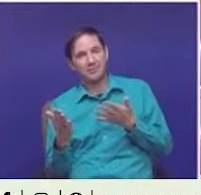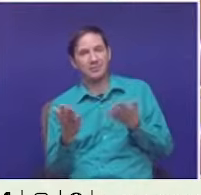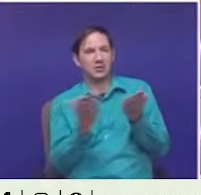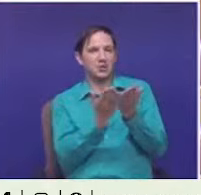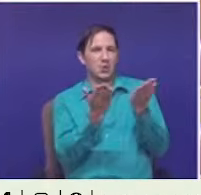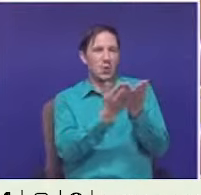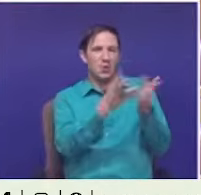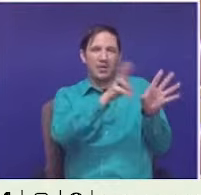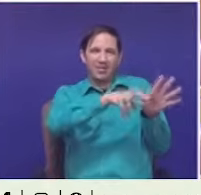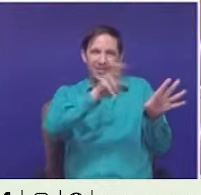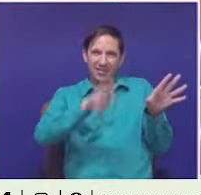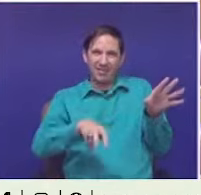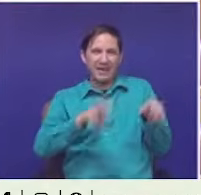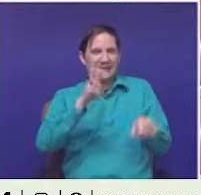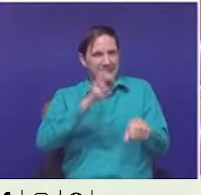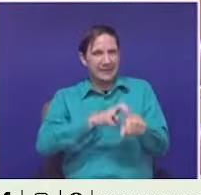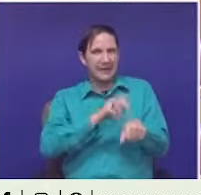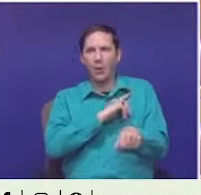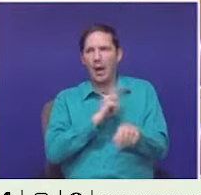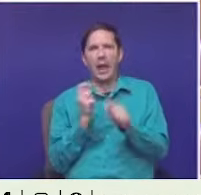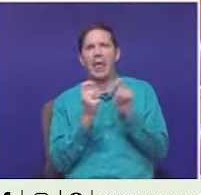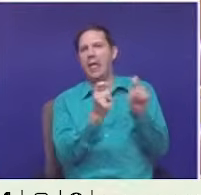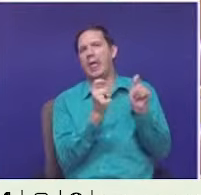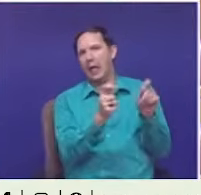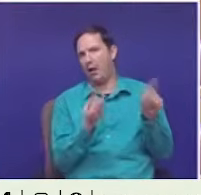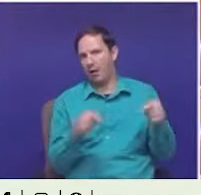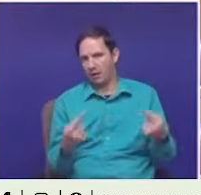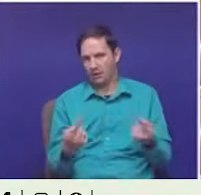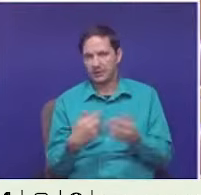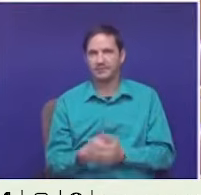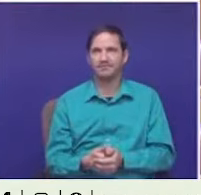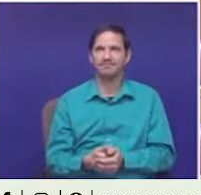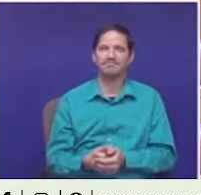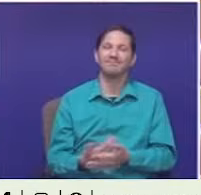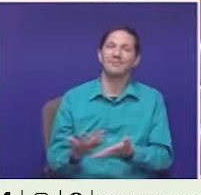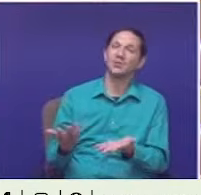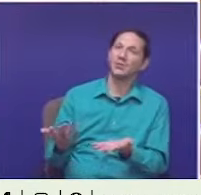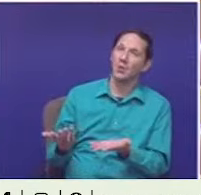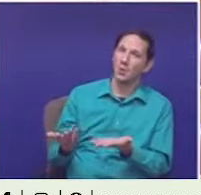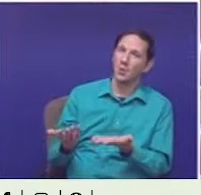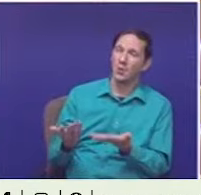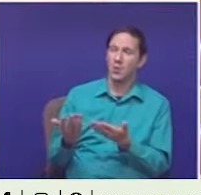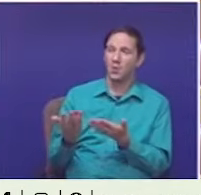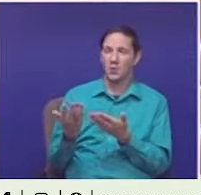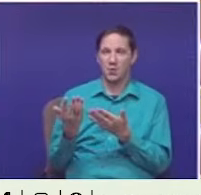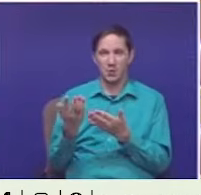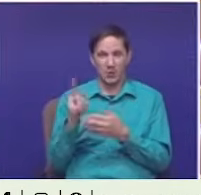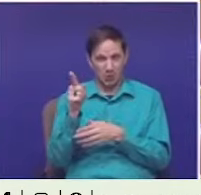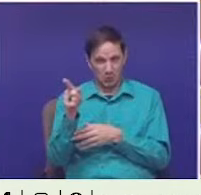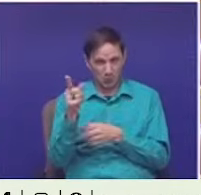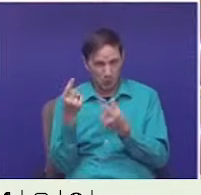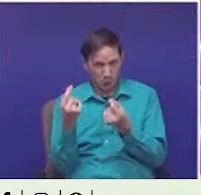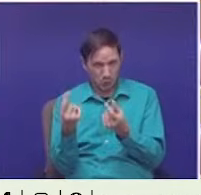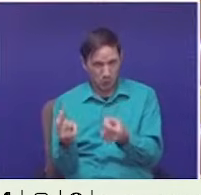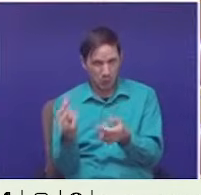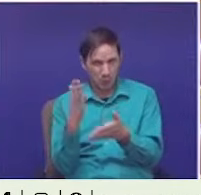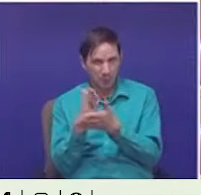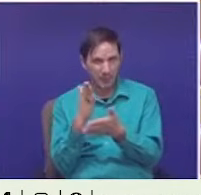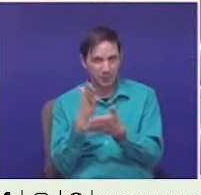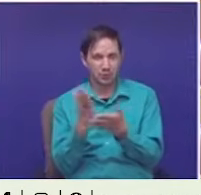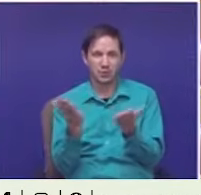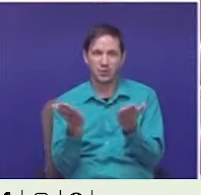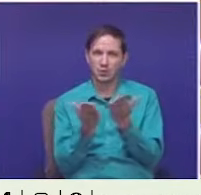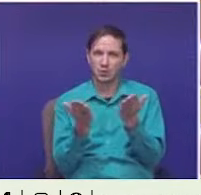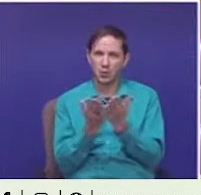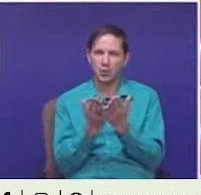from the schooling system completely. In light of this, Minister, what steps have you taken to ensure that the scholar transport